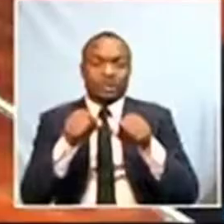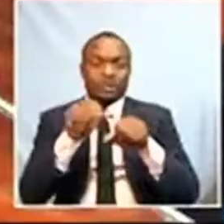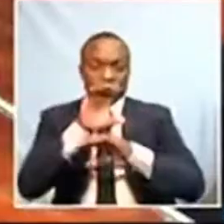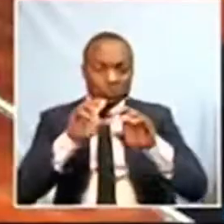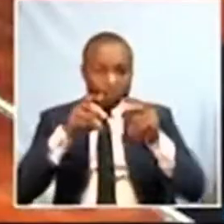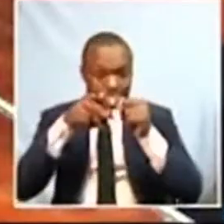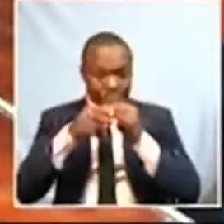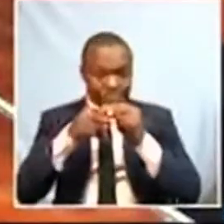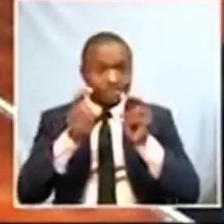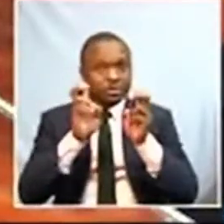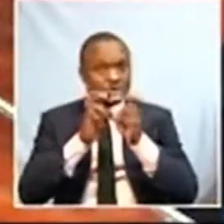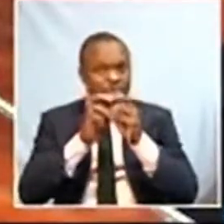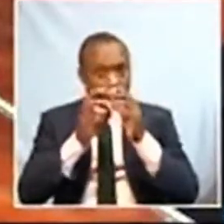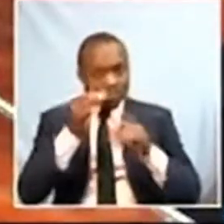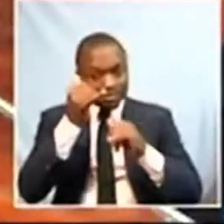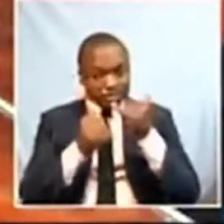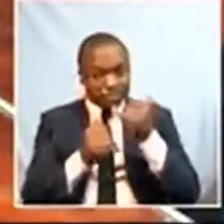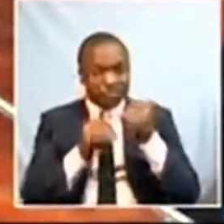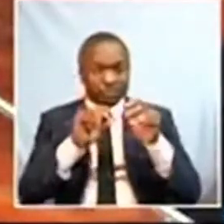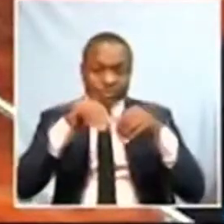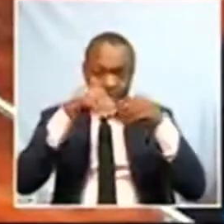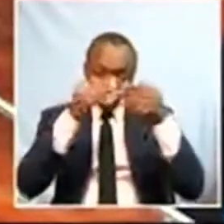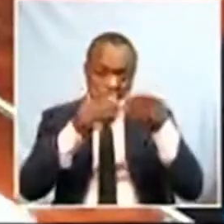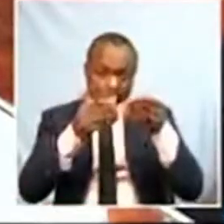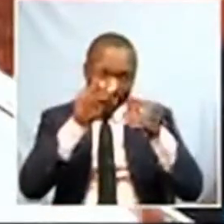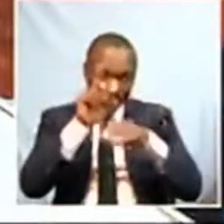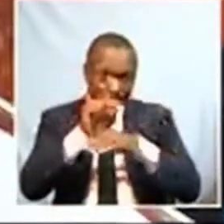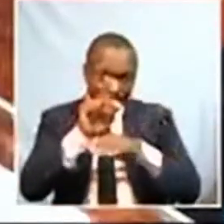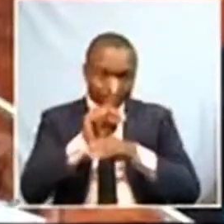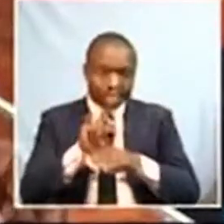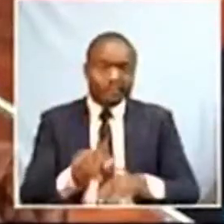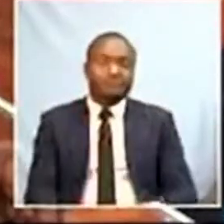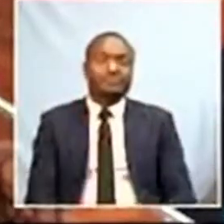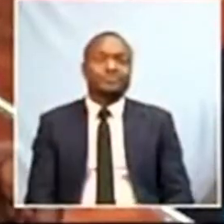The contractor has since completed and handed over the project.